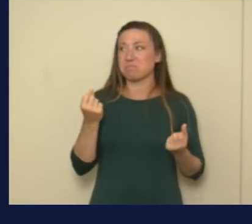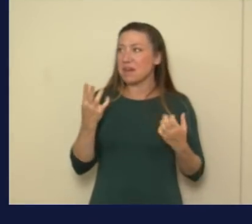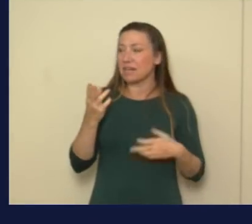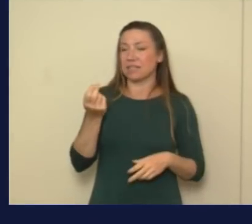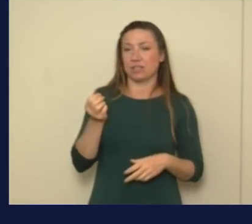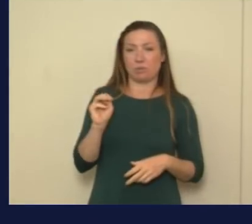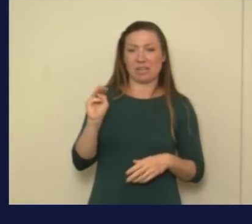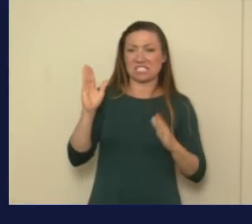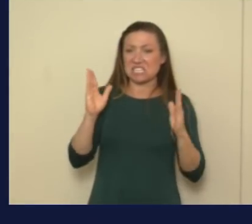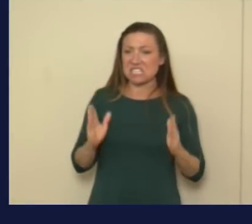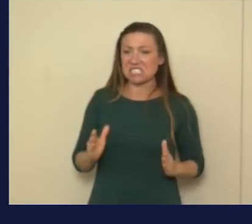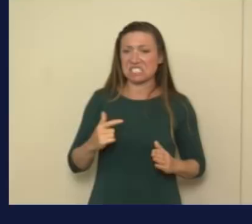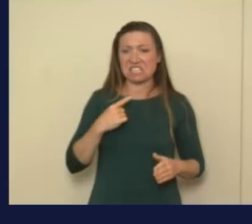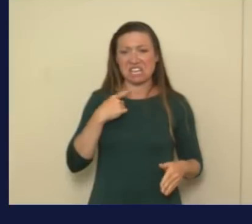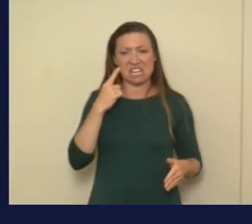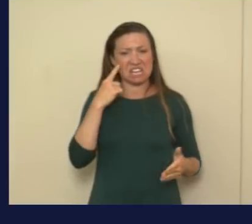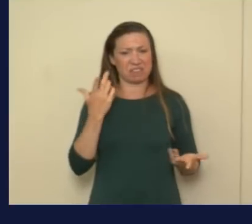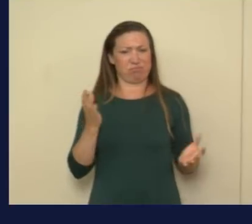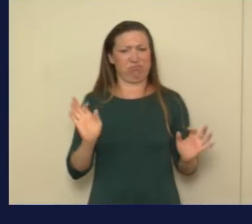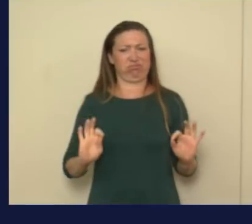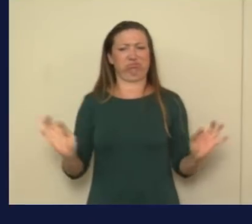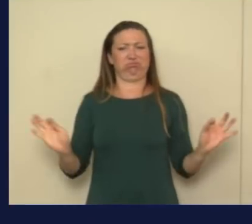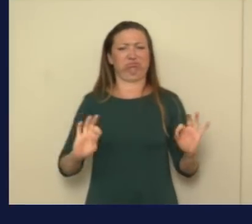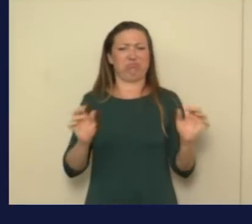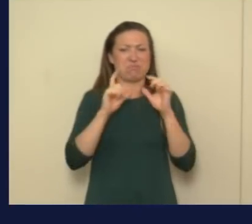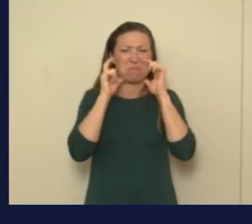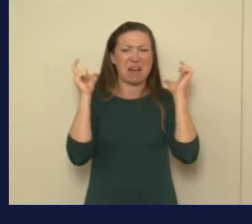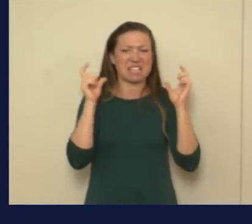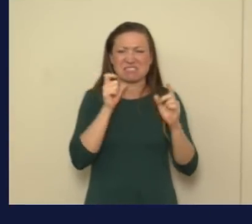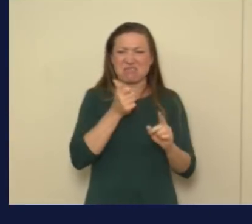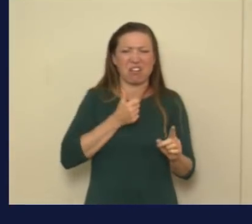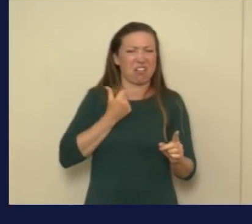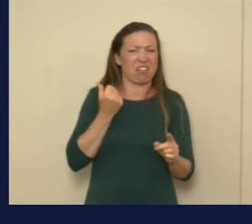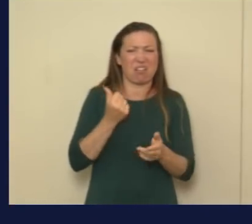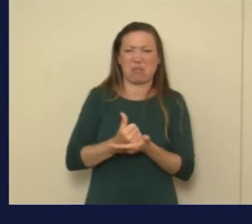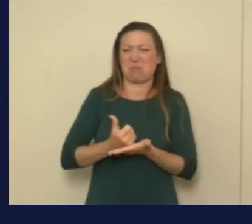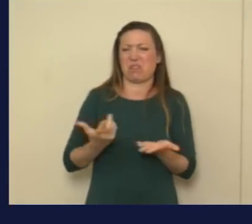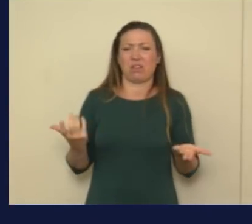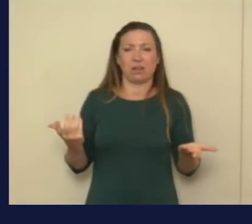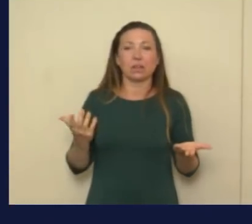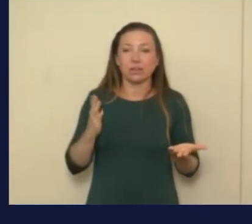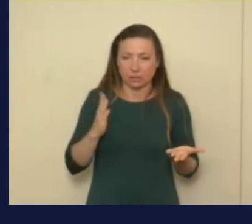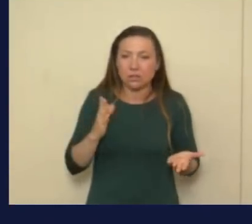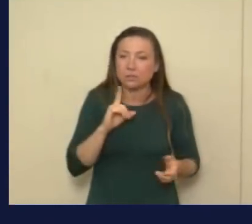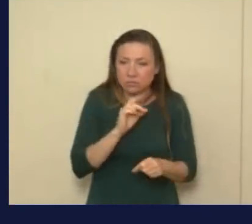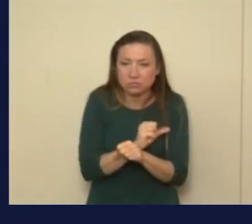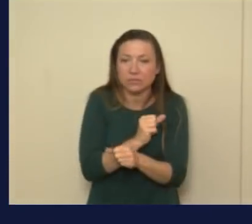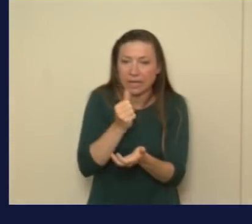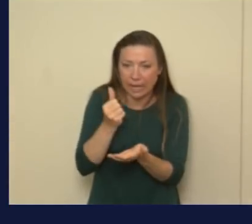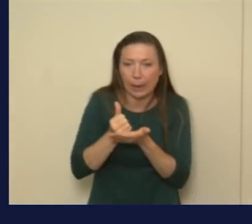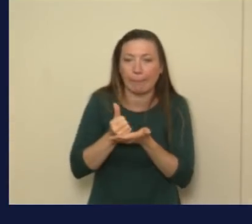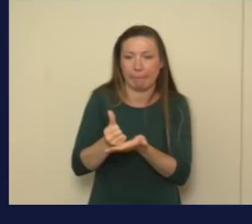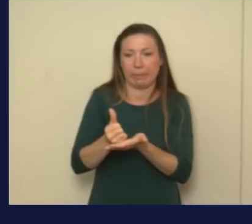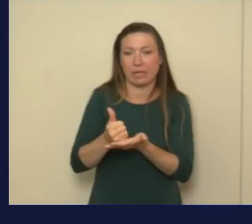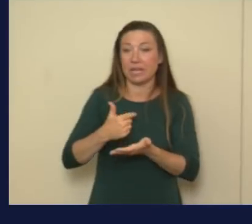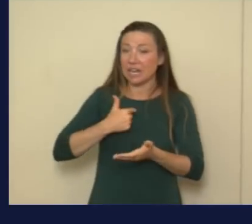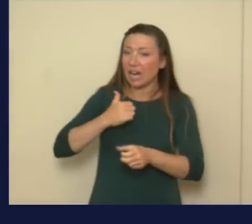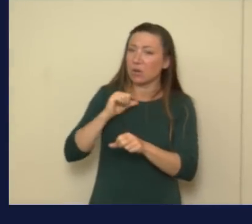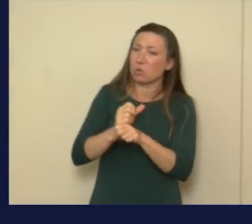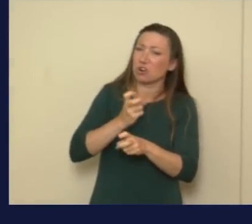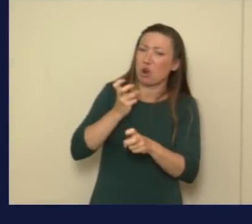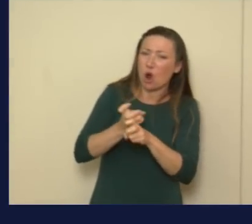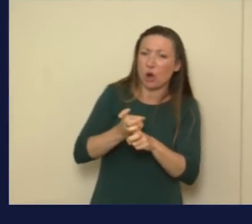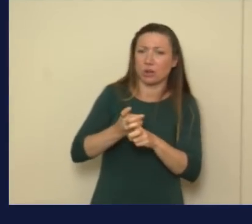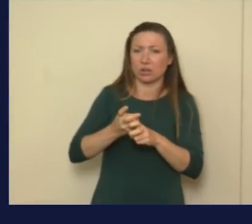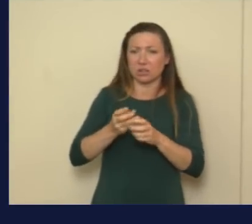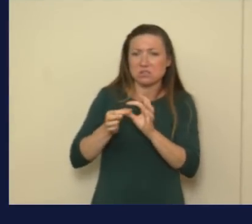don't believe it makes a difference. It does make a difference. And I worked diligently with you. It was a partnership not to have to go